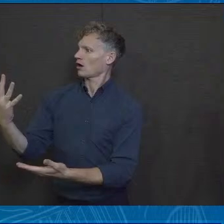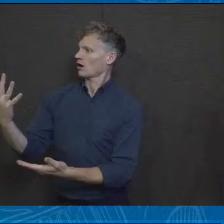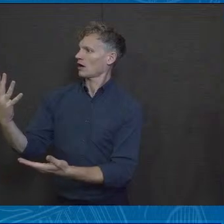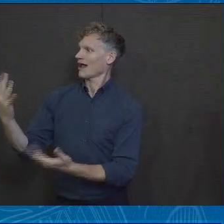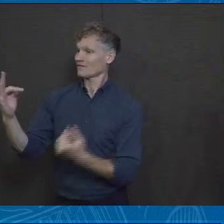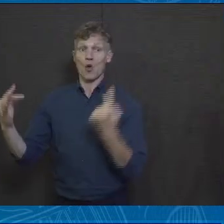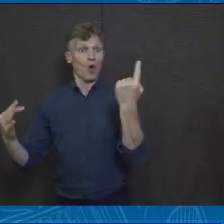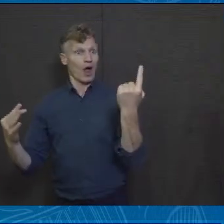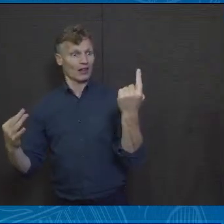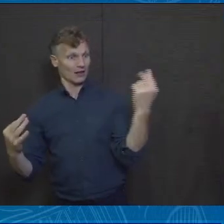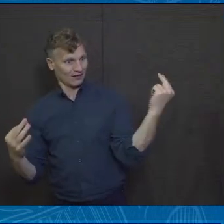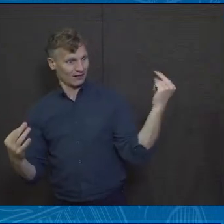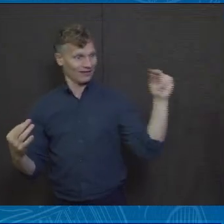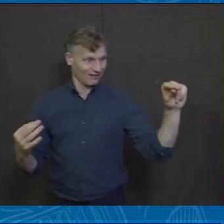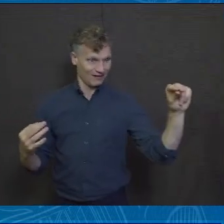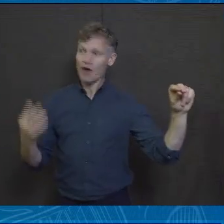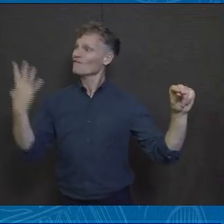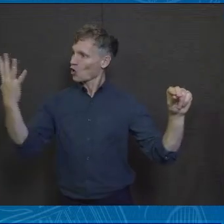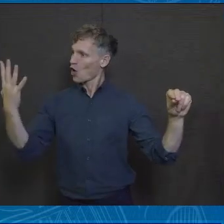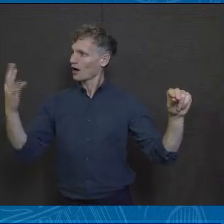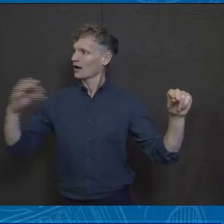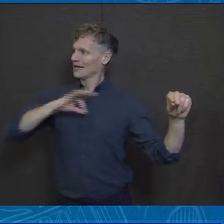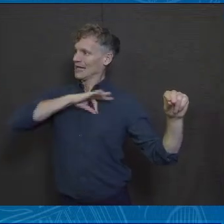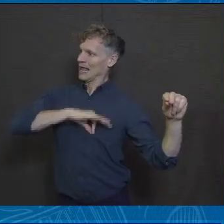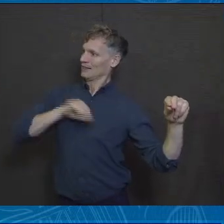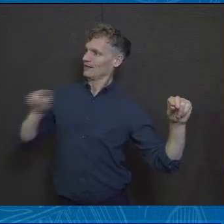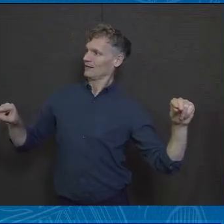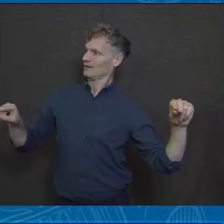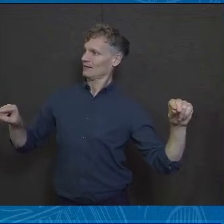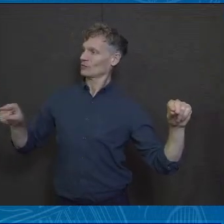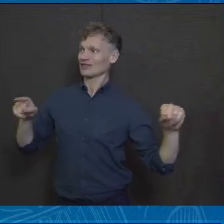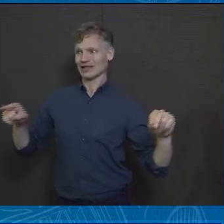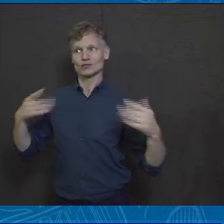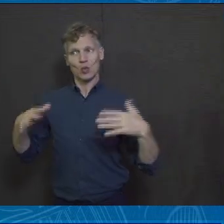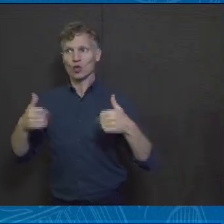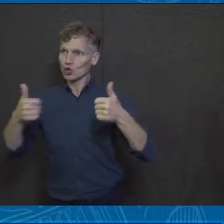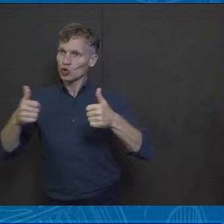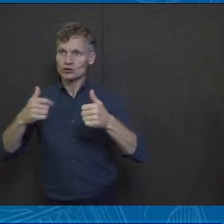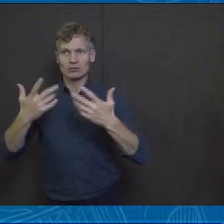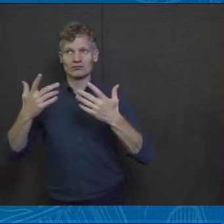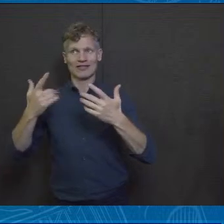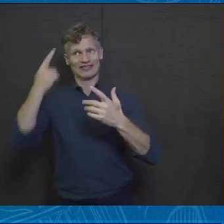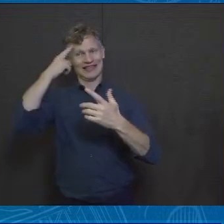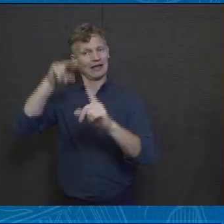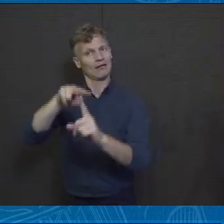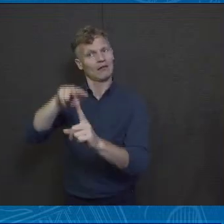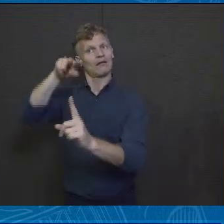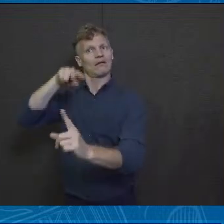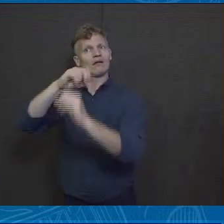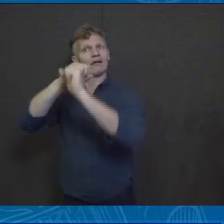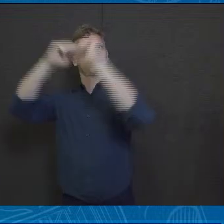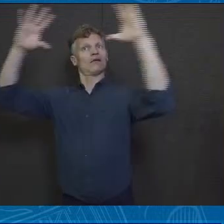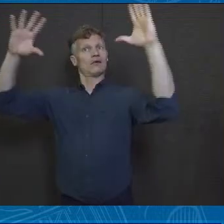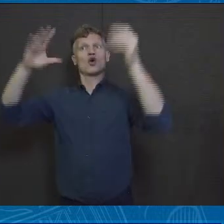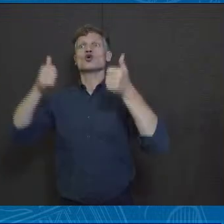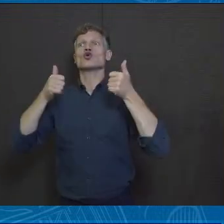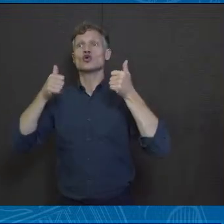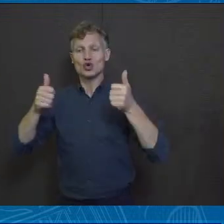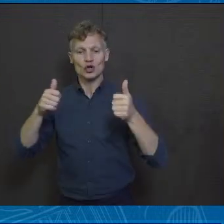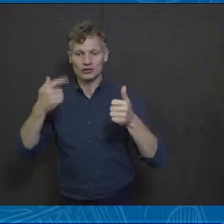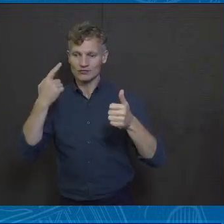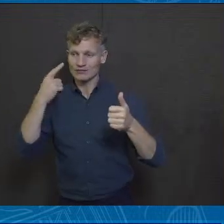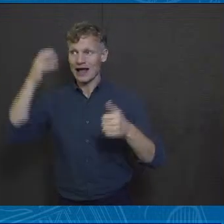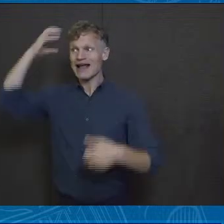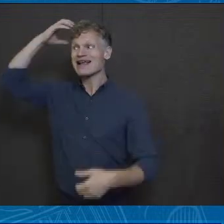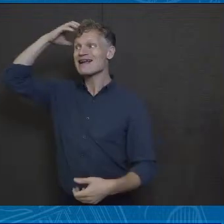are engaged in. So the big picture is important to integrate with the